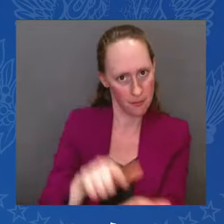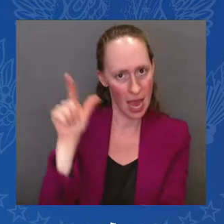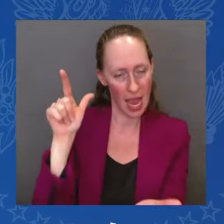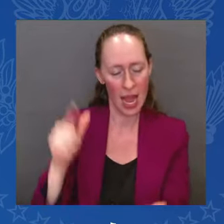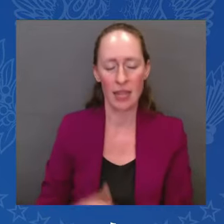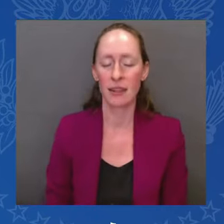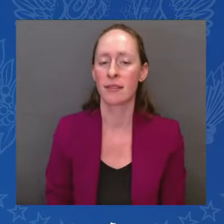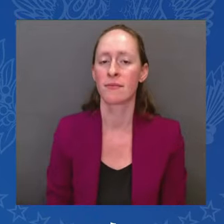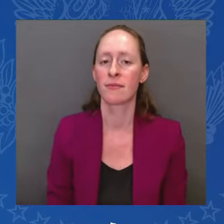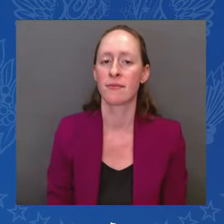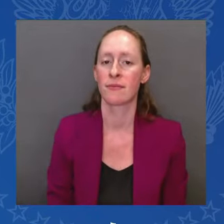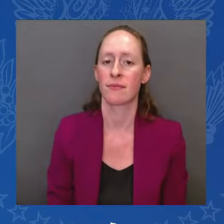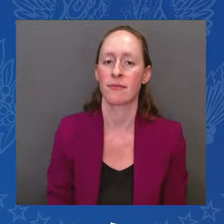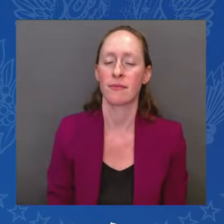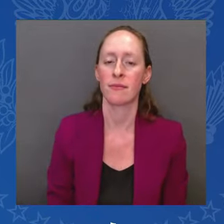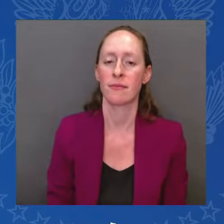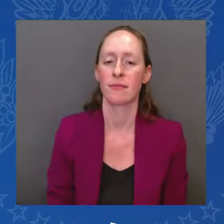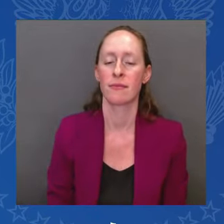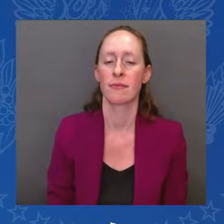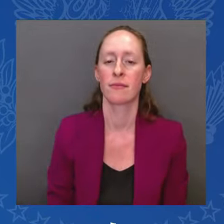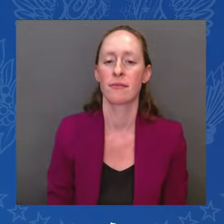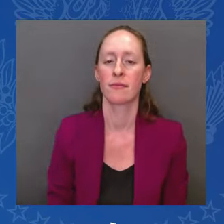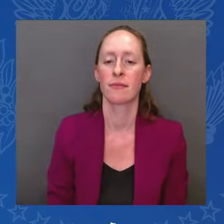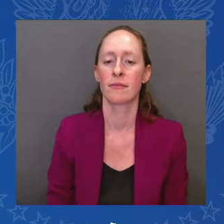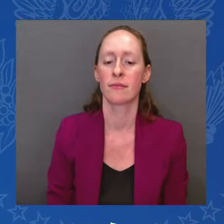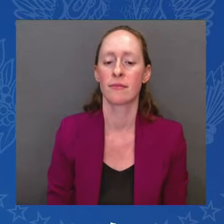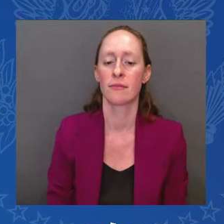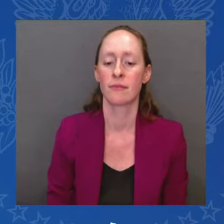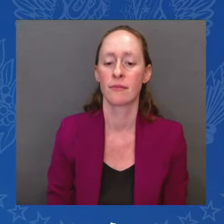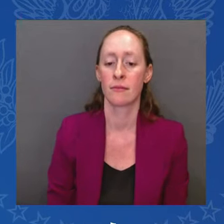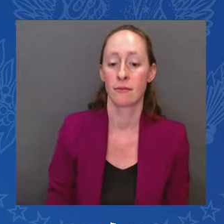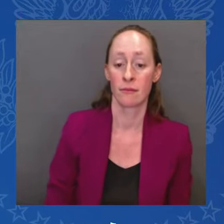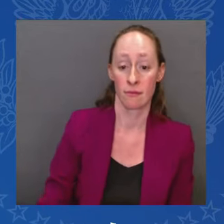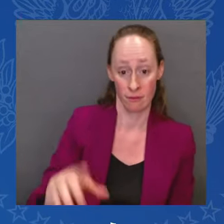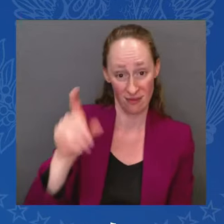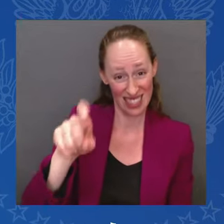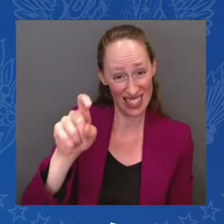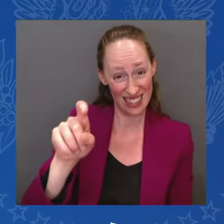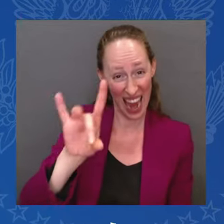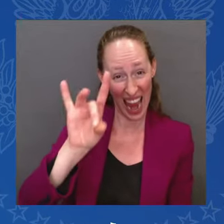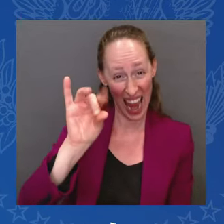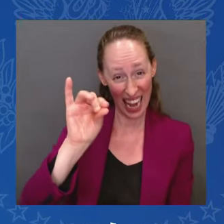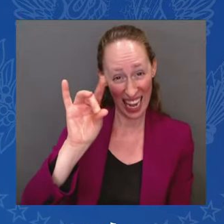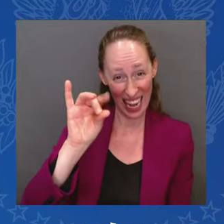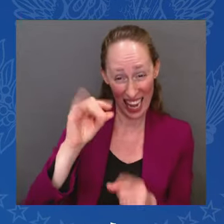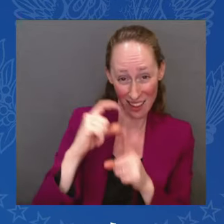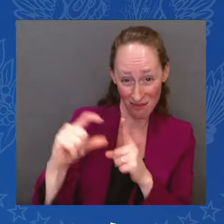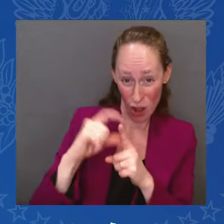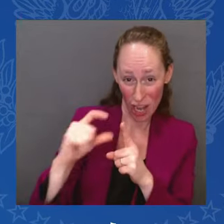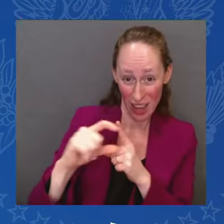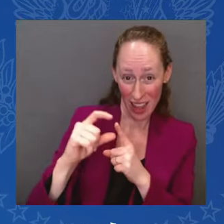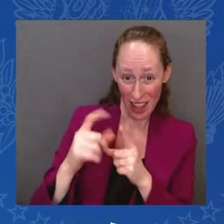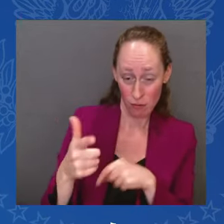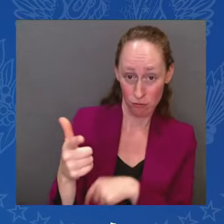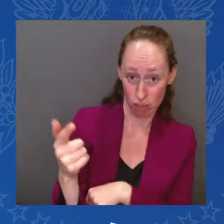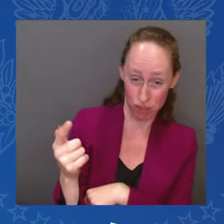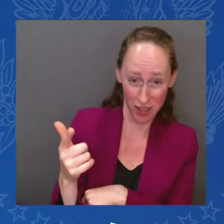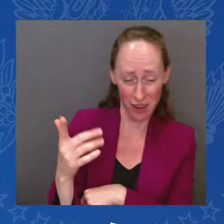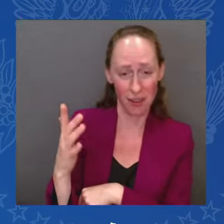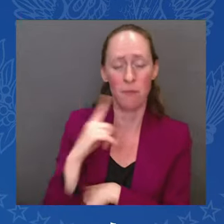If you need 80 shots in a magazine, you shouldn't own a gun. Because,